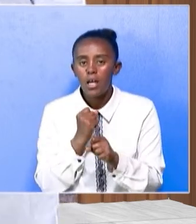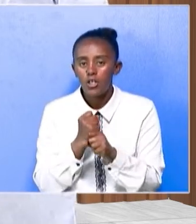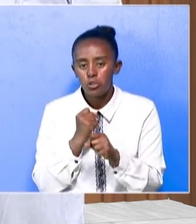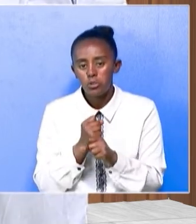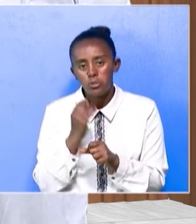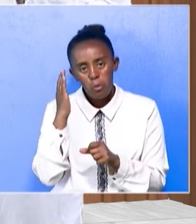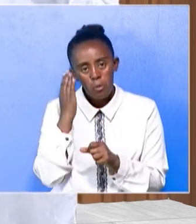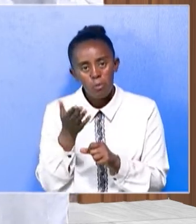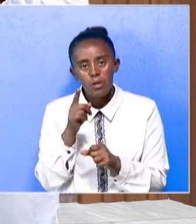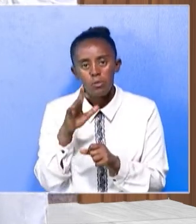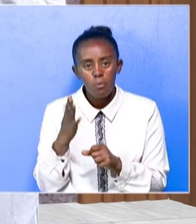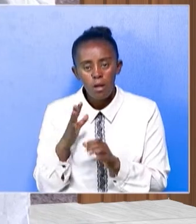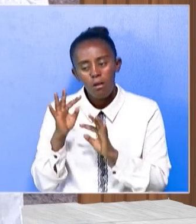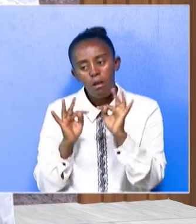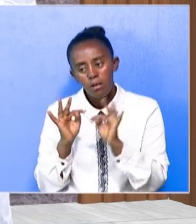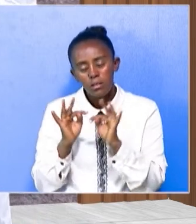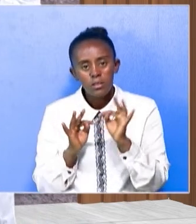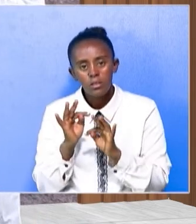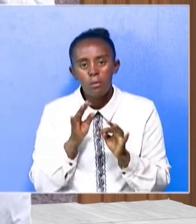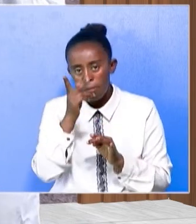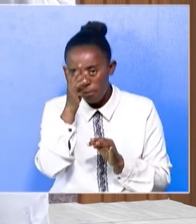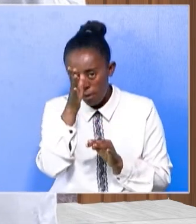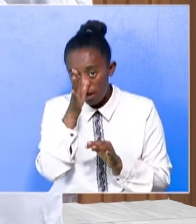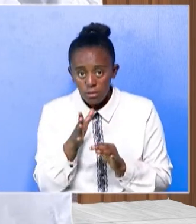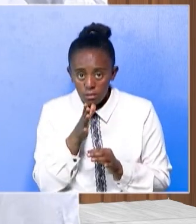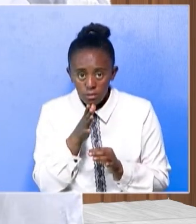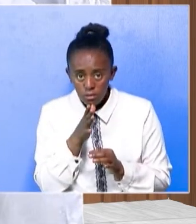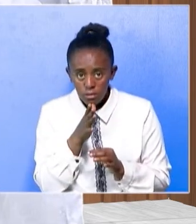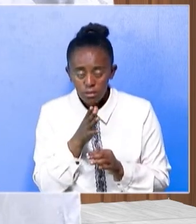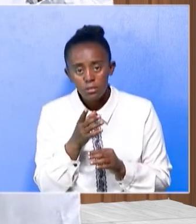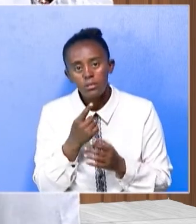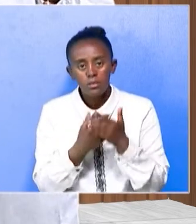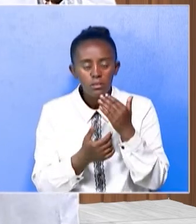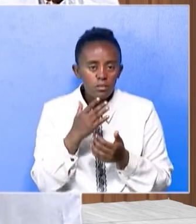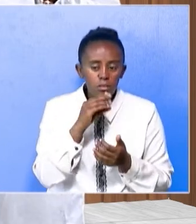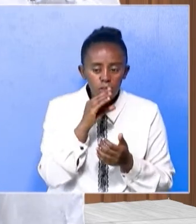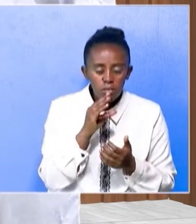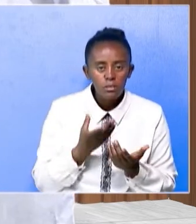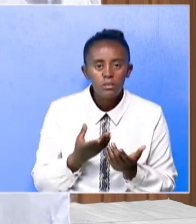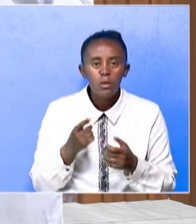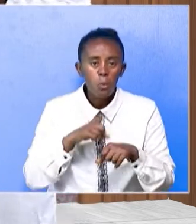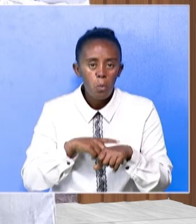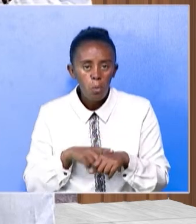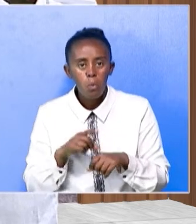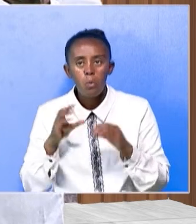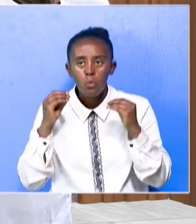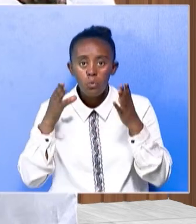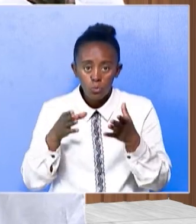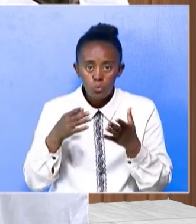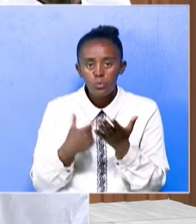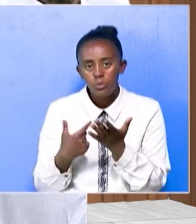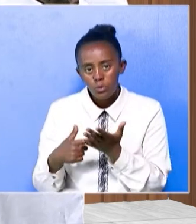common. You may narrate to your parents, oh, a few of my friends were talking in the classroom while our teacher was talking about